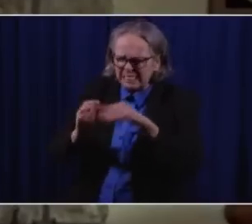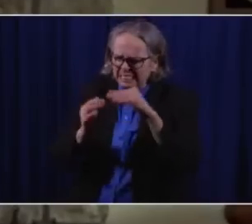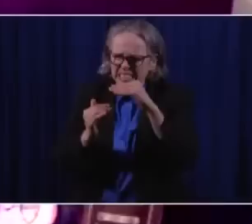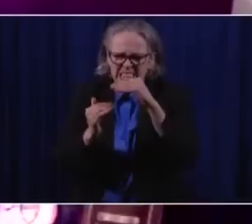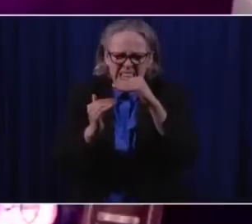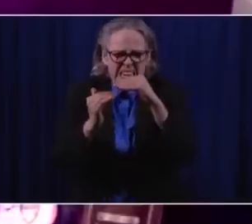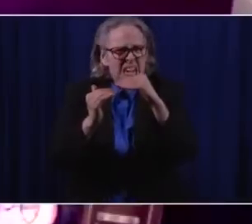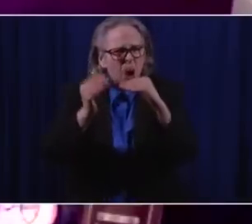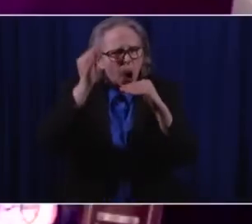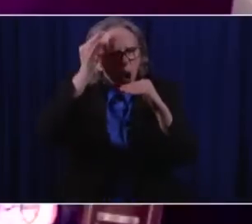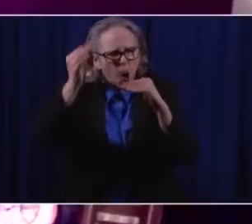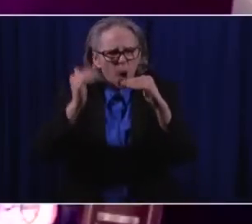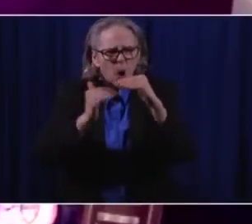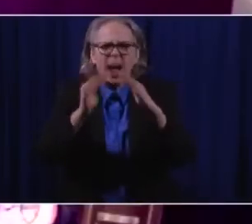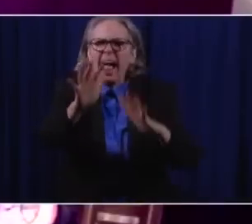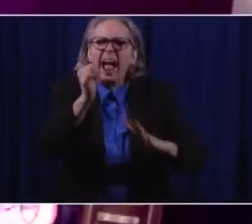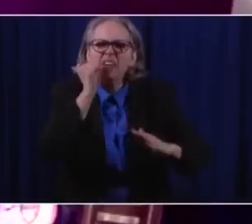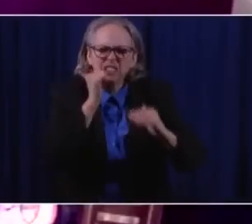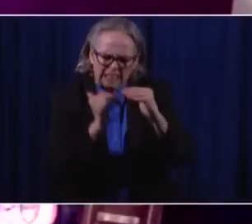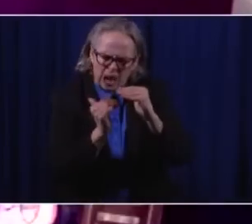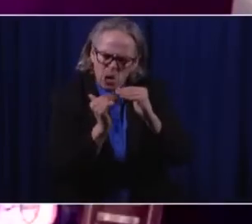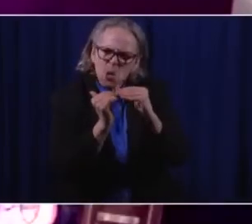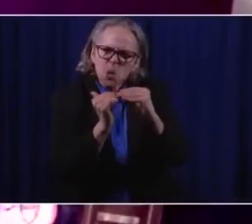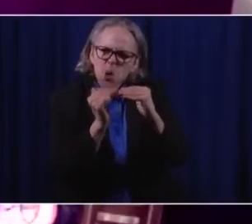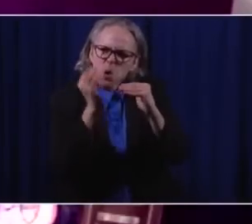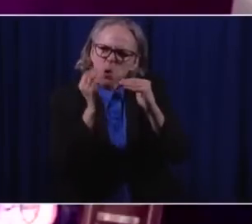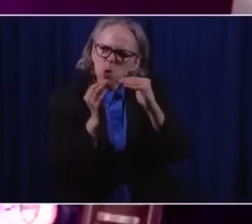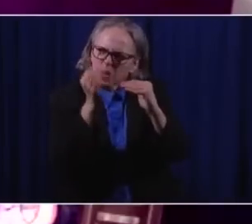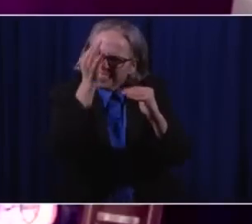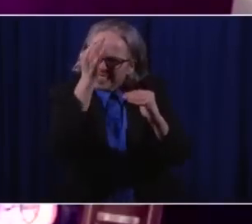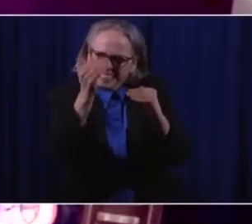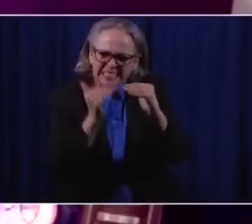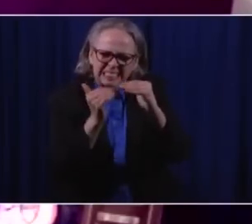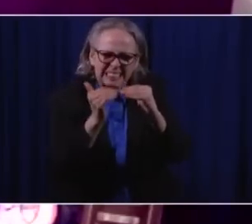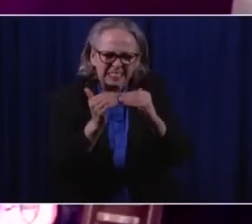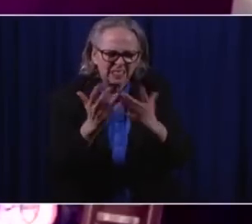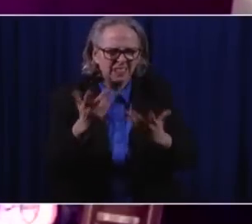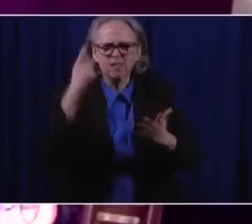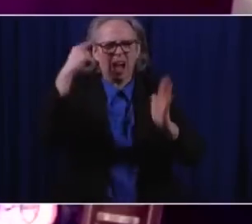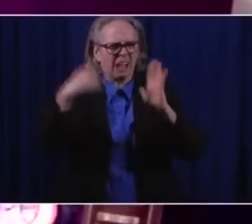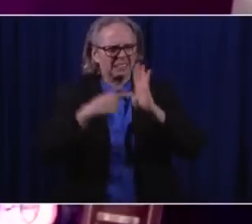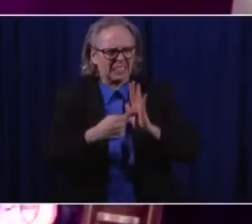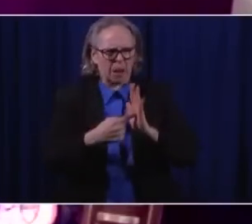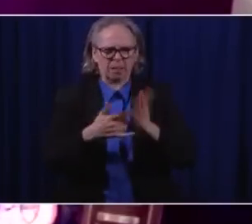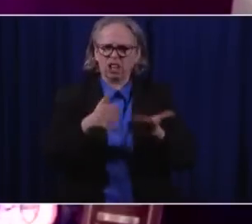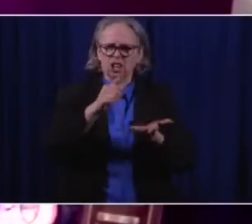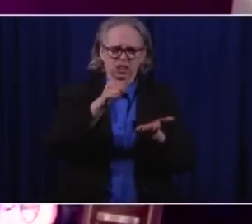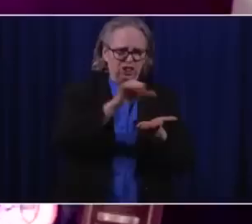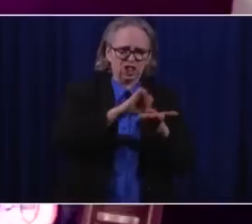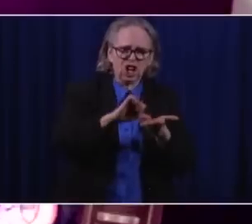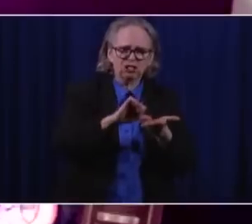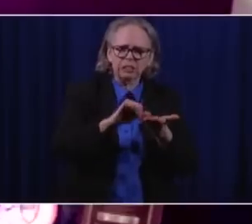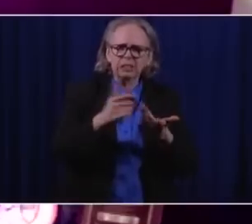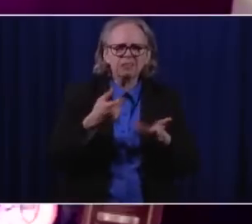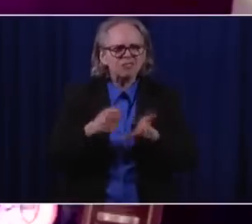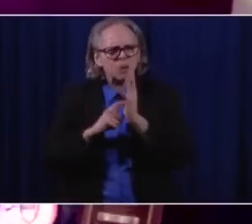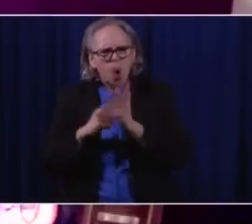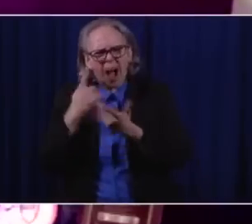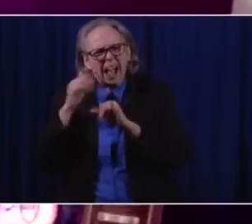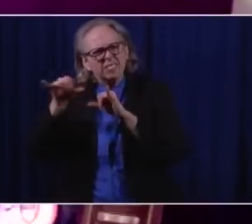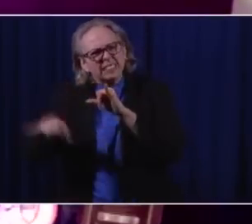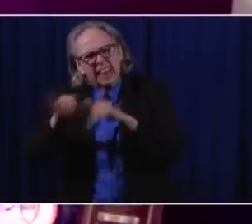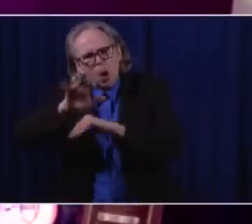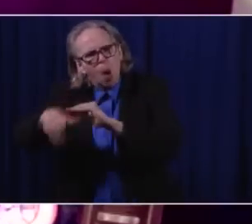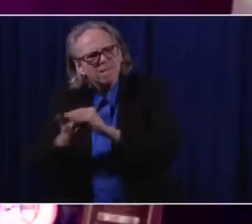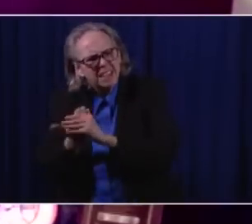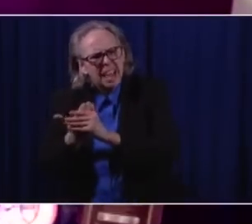that's happening daily. We're looking every day at the surgery procedures that we do that are going to require an inpatient bed following the procedure. And we